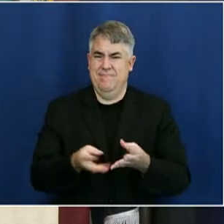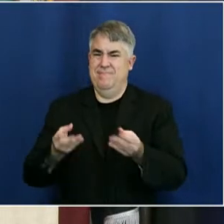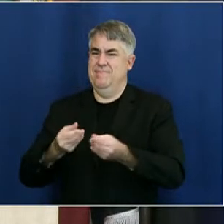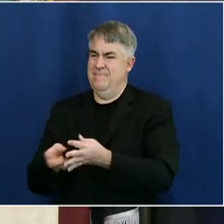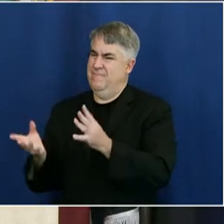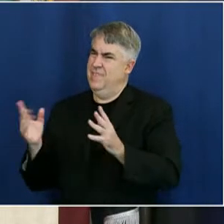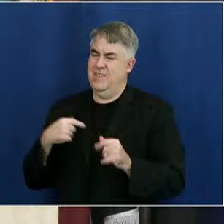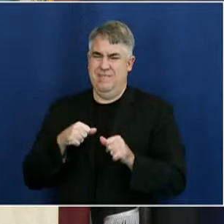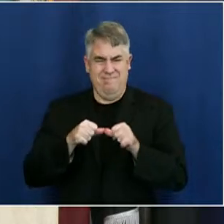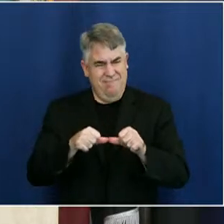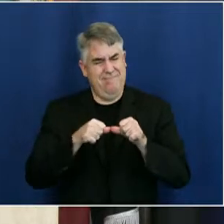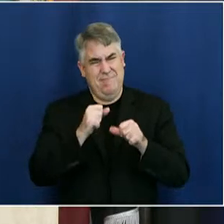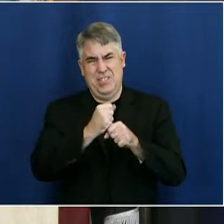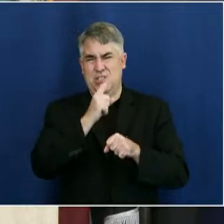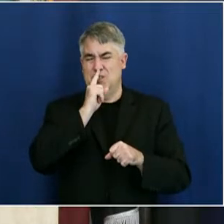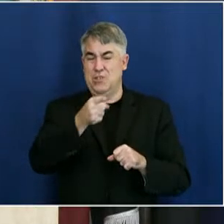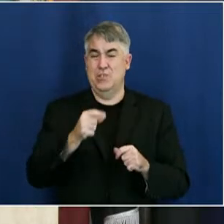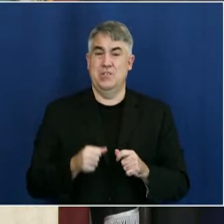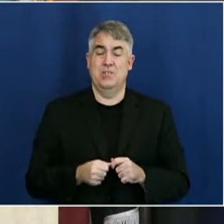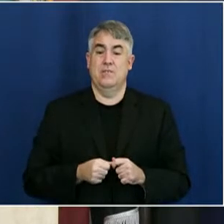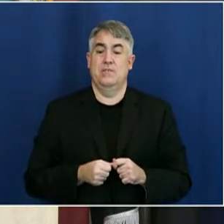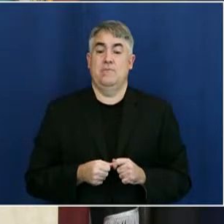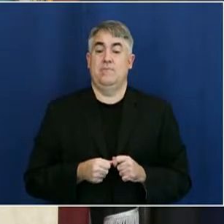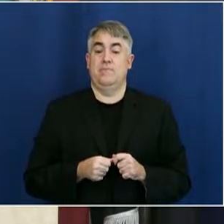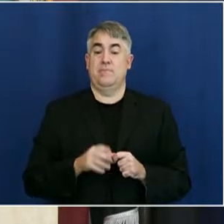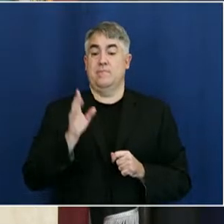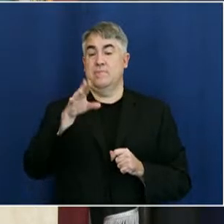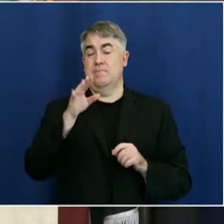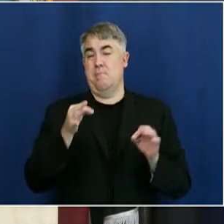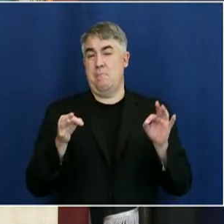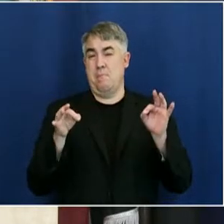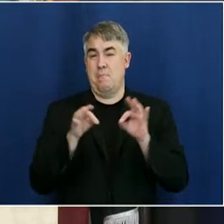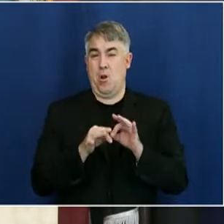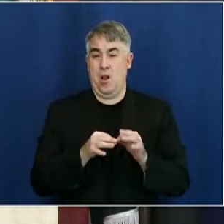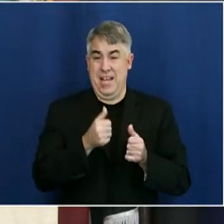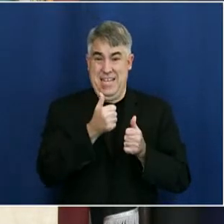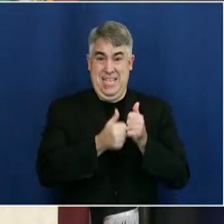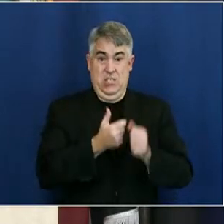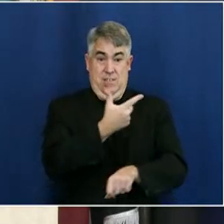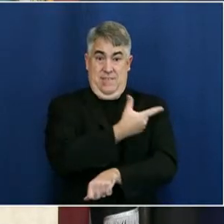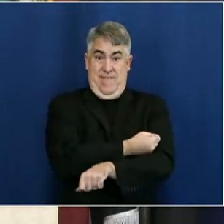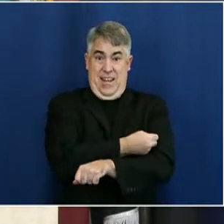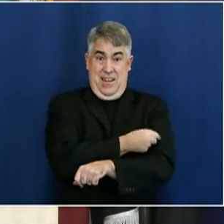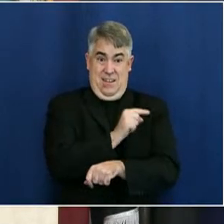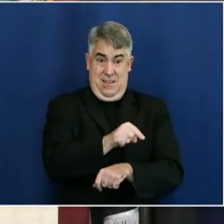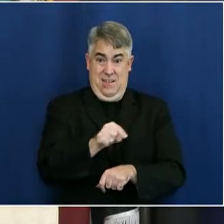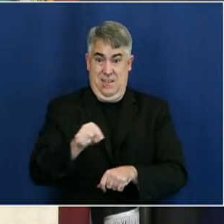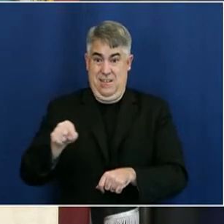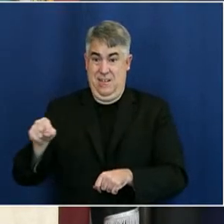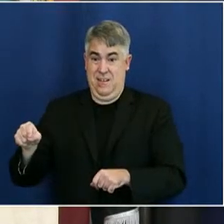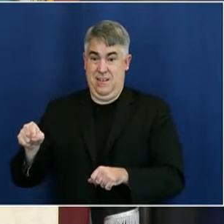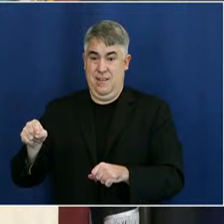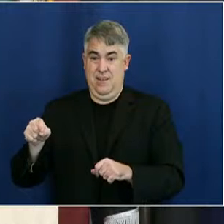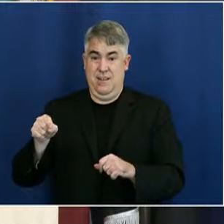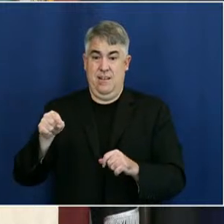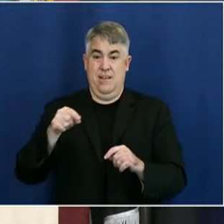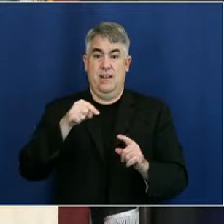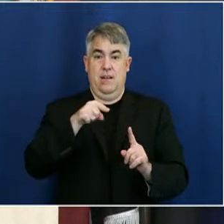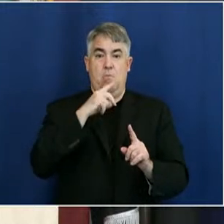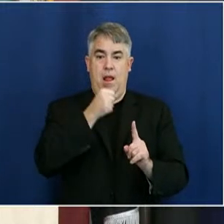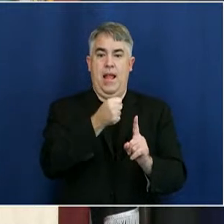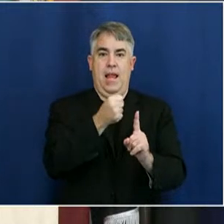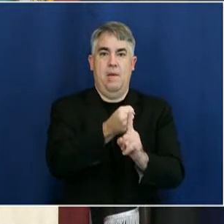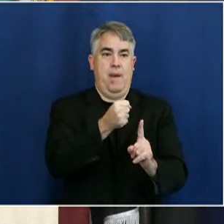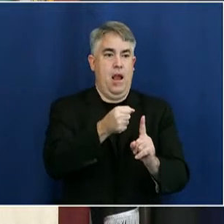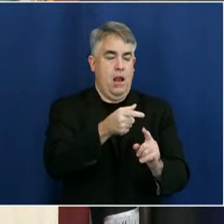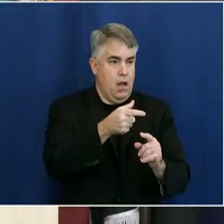better utilizing them. It's also important to note that every vaccine that you put in an arm has a positive public health impact in terms of lowering case